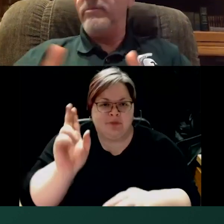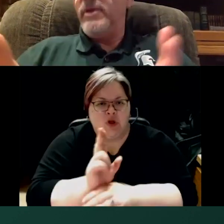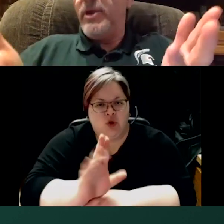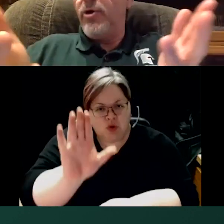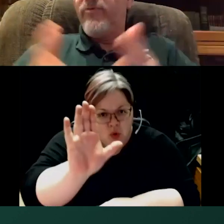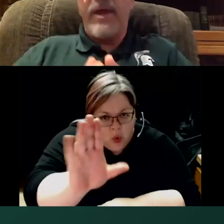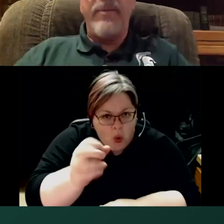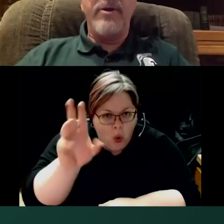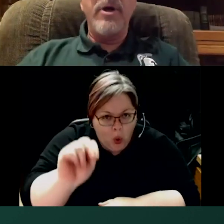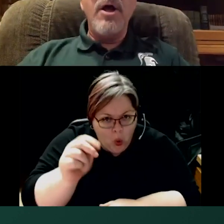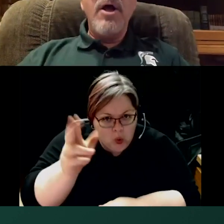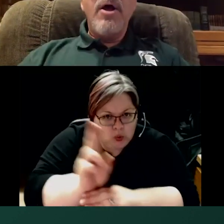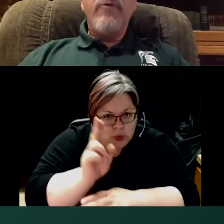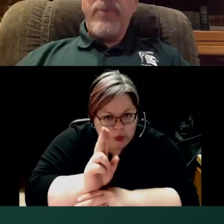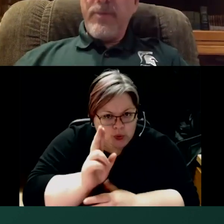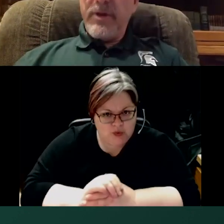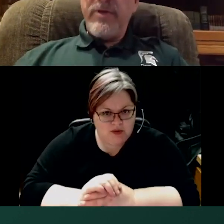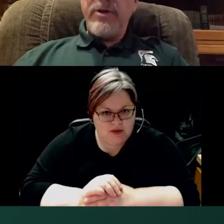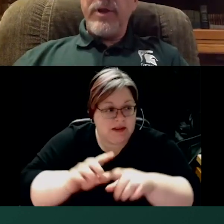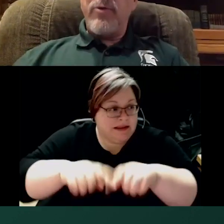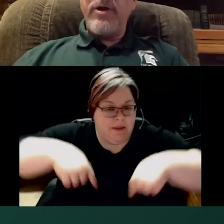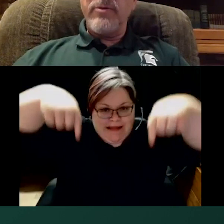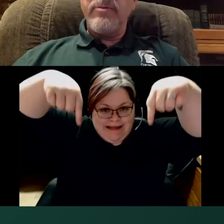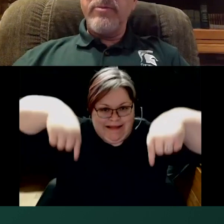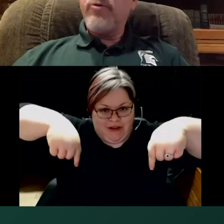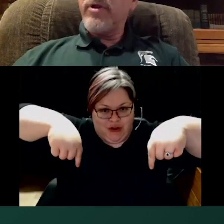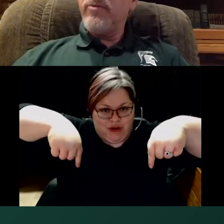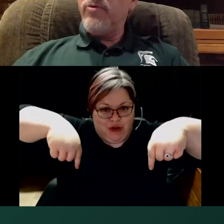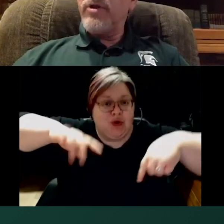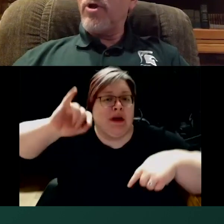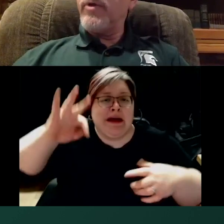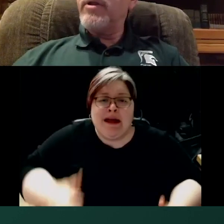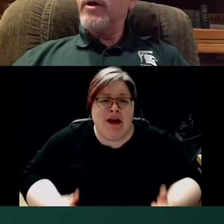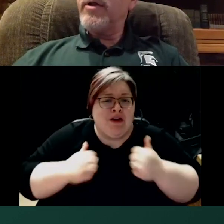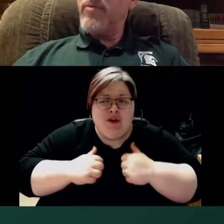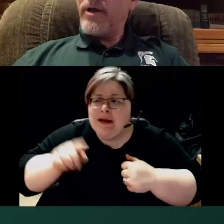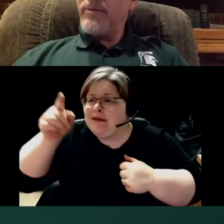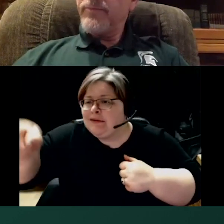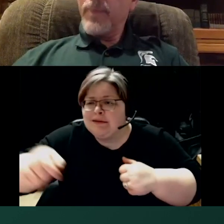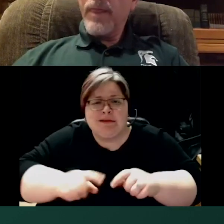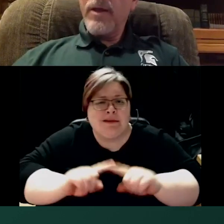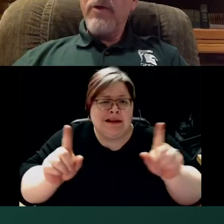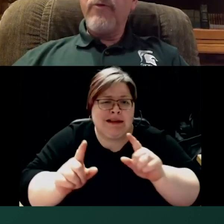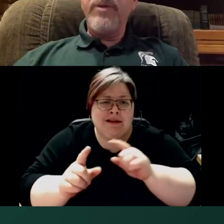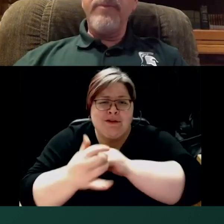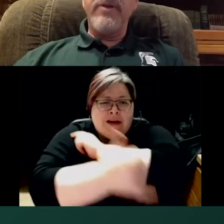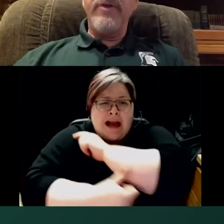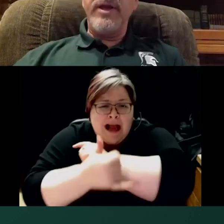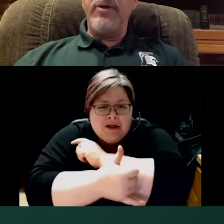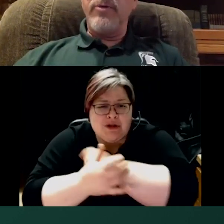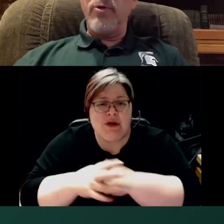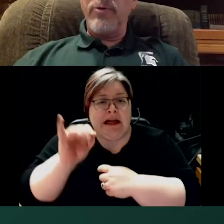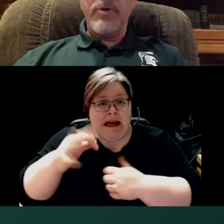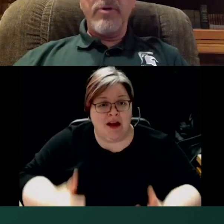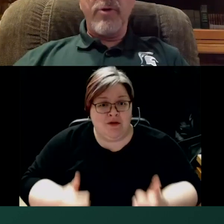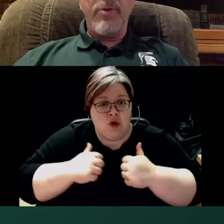latitudes, and in Europe for that matter. For people living near the equator, the crescent moon is always a smile. For people living